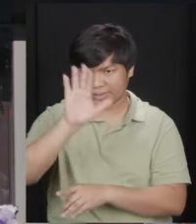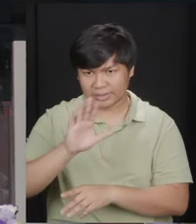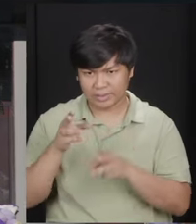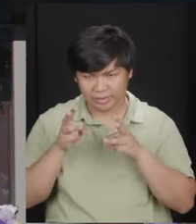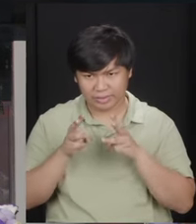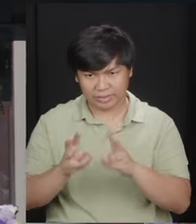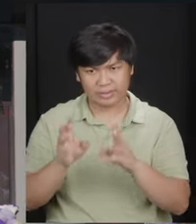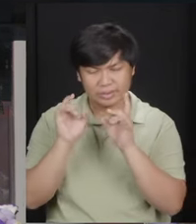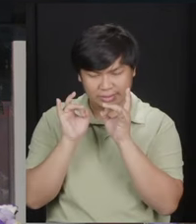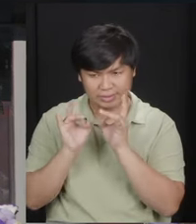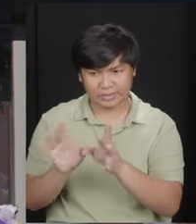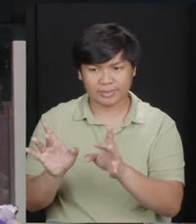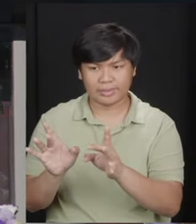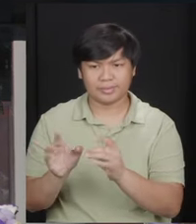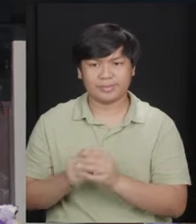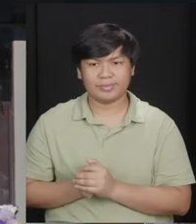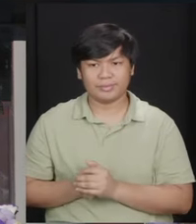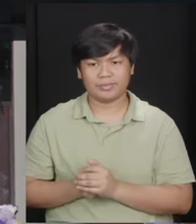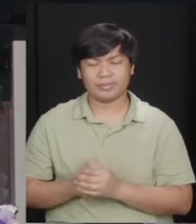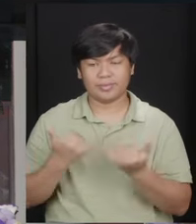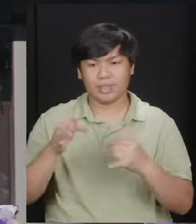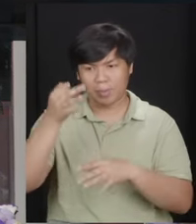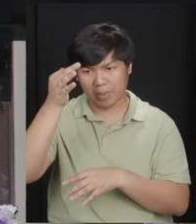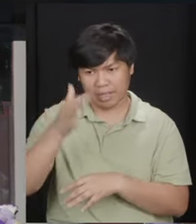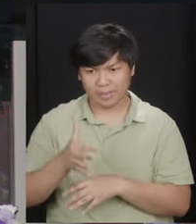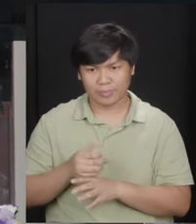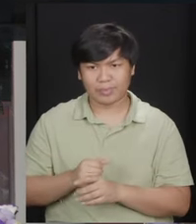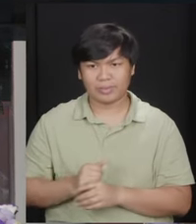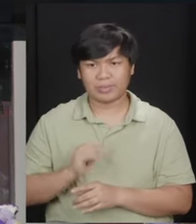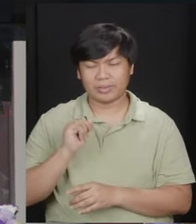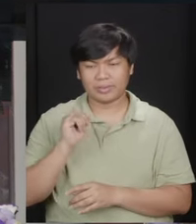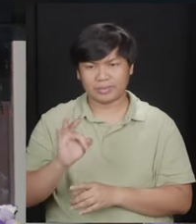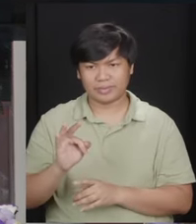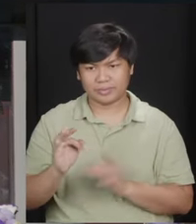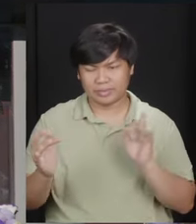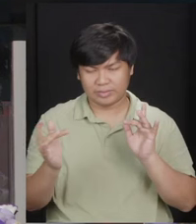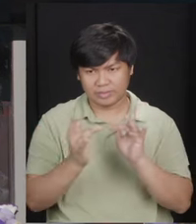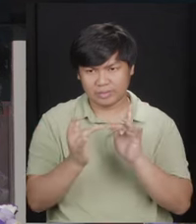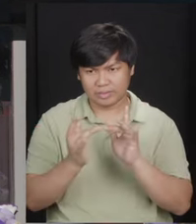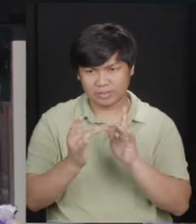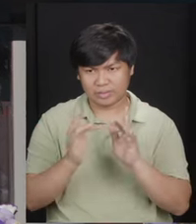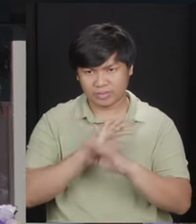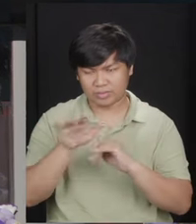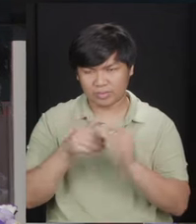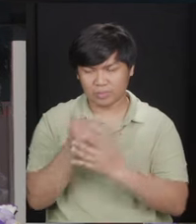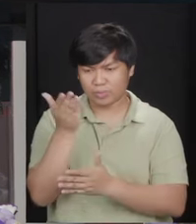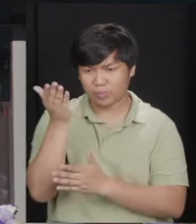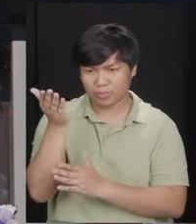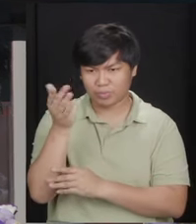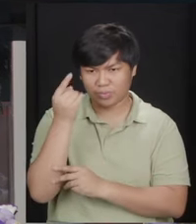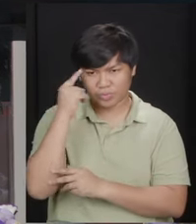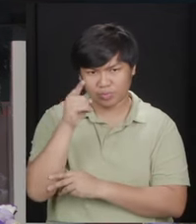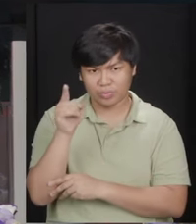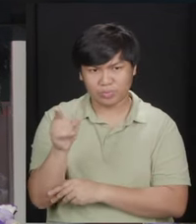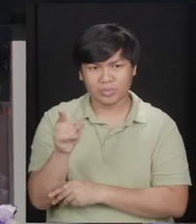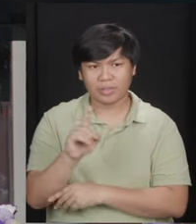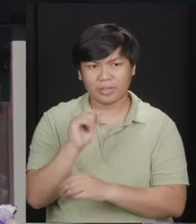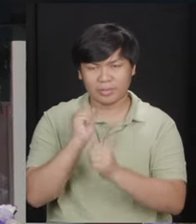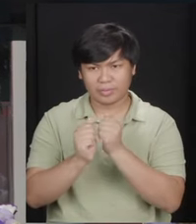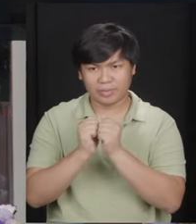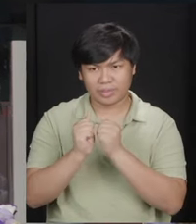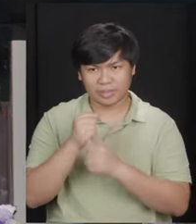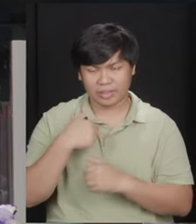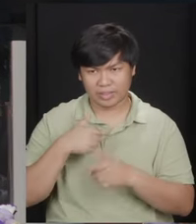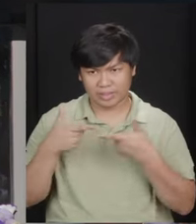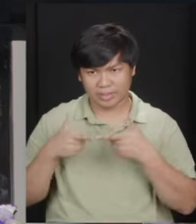to hatred. A pastor, if that's connected to give to everyone who begs from you, does it mean that I